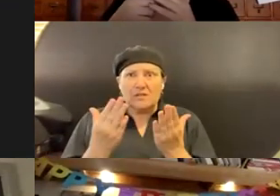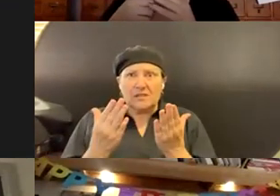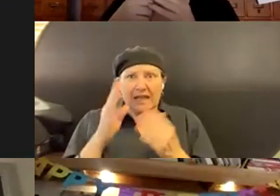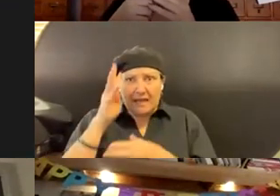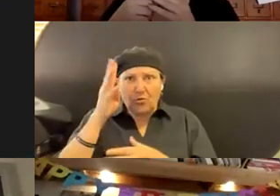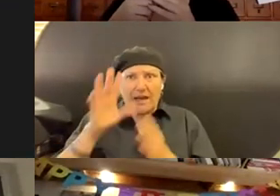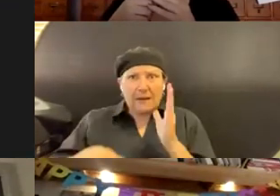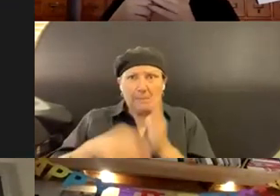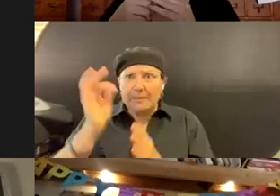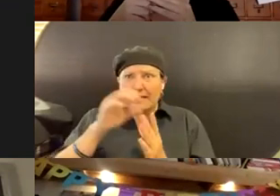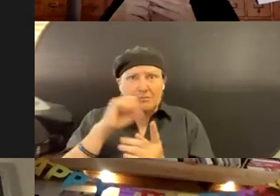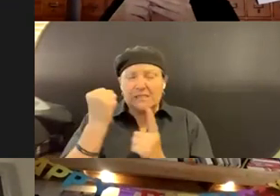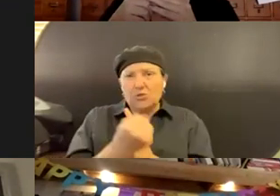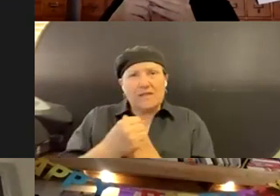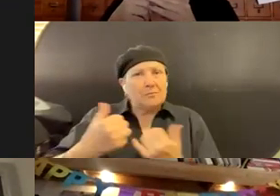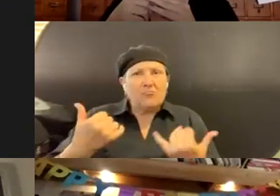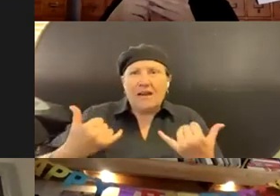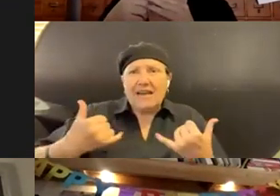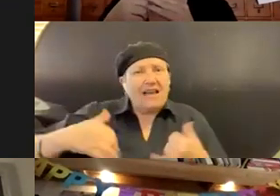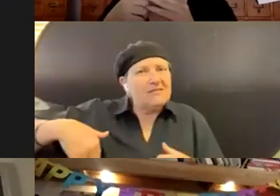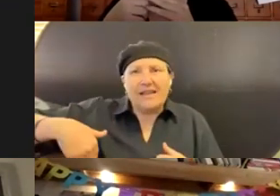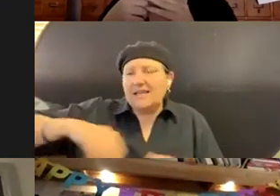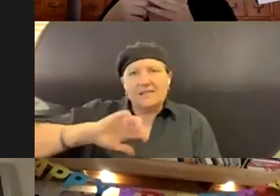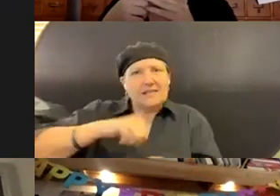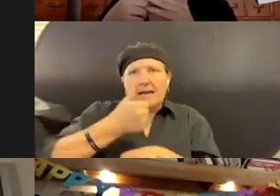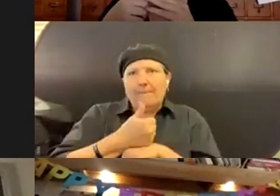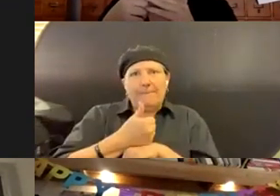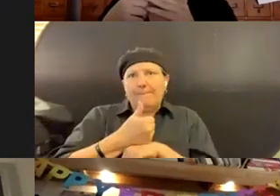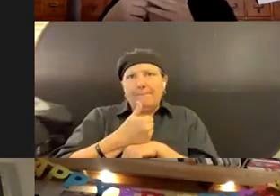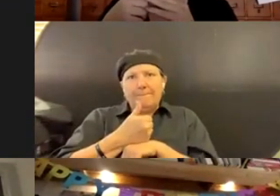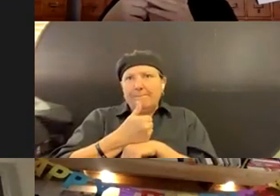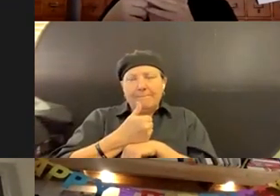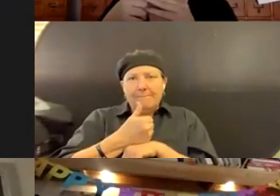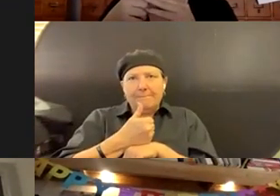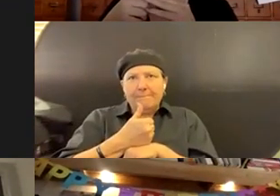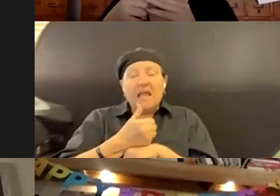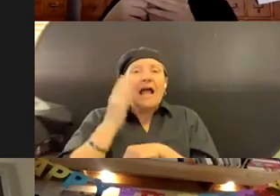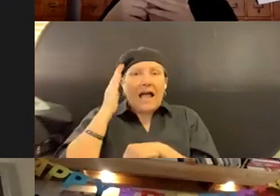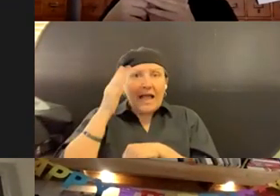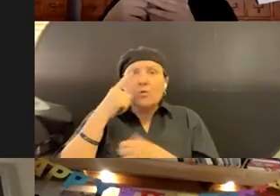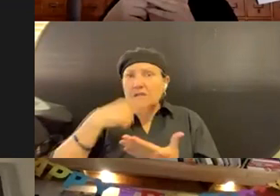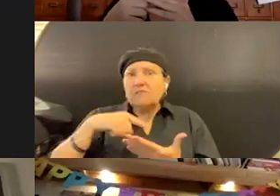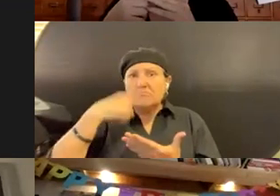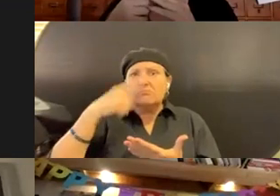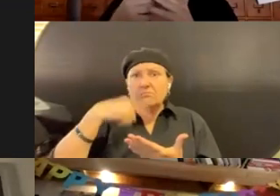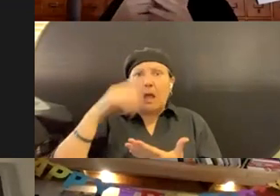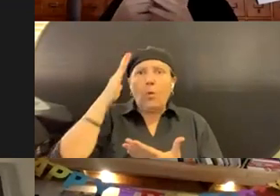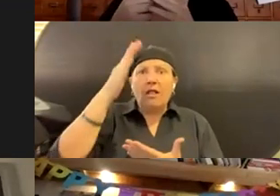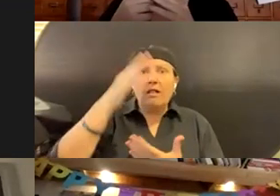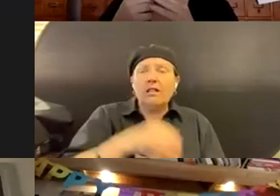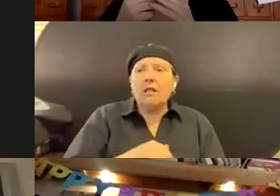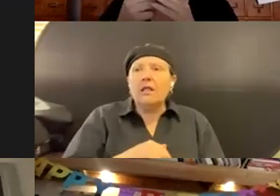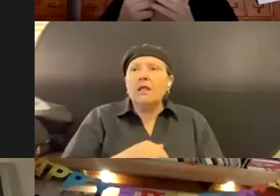have something. So I'm gonna say we don't have a structure in place for that. I can look into it and then And not only that, I think there's